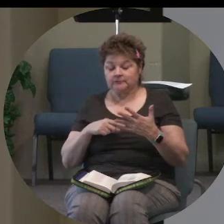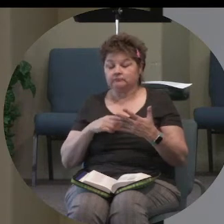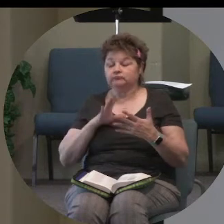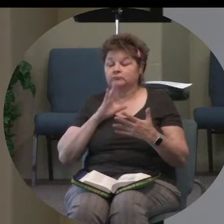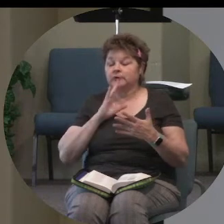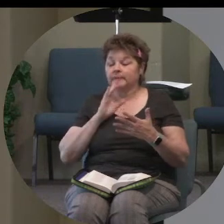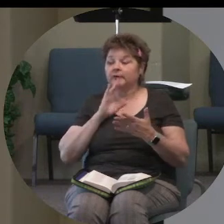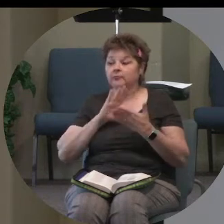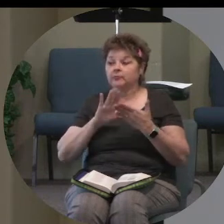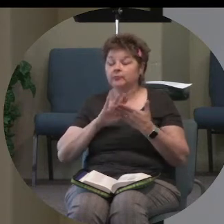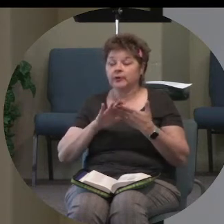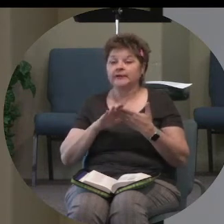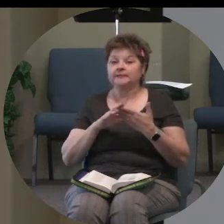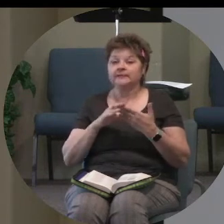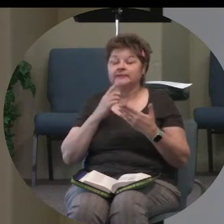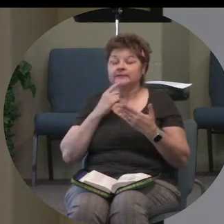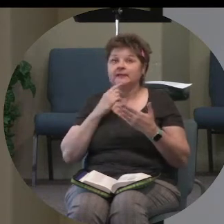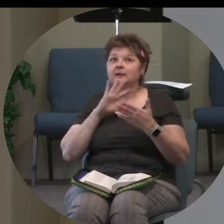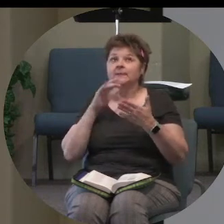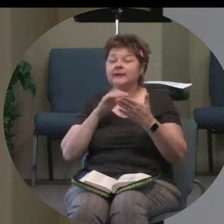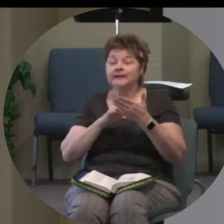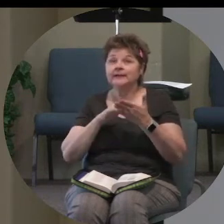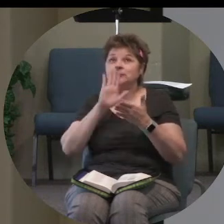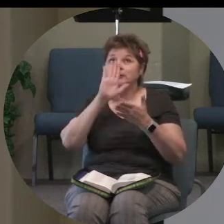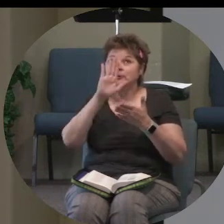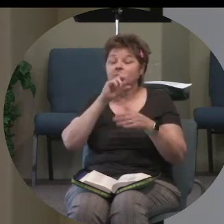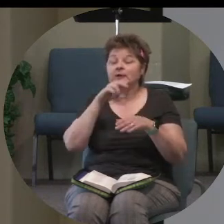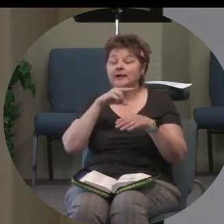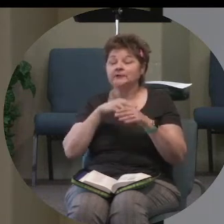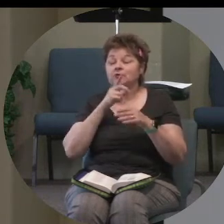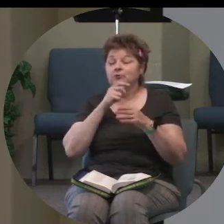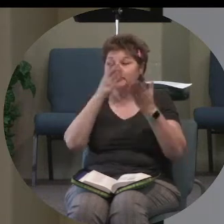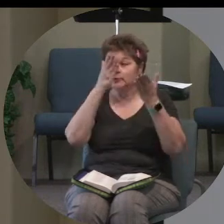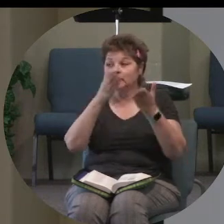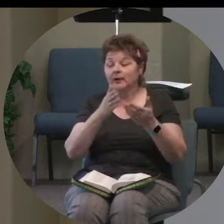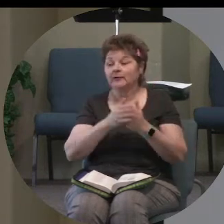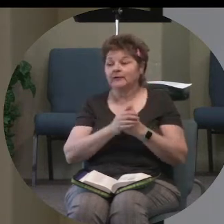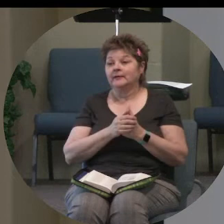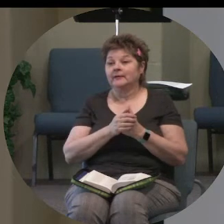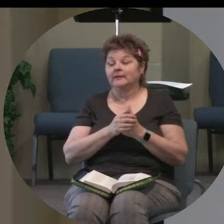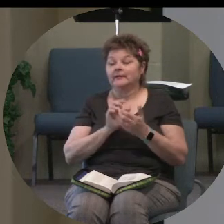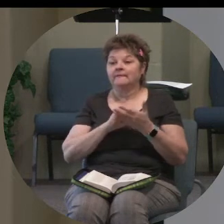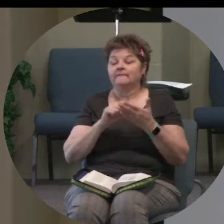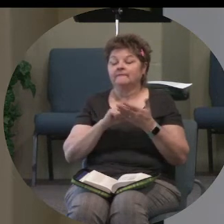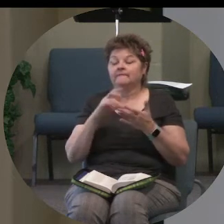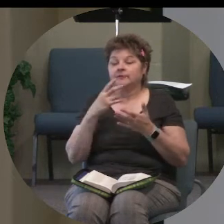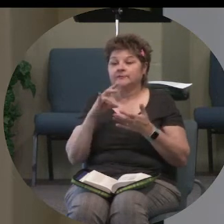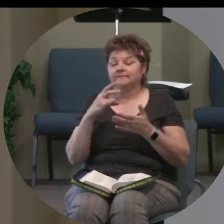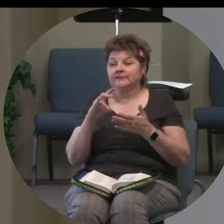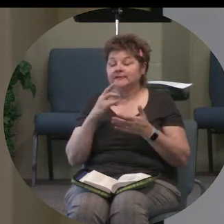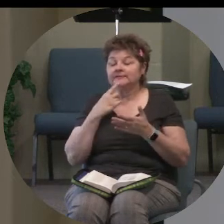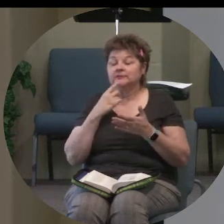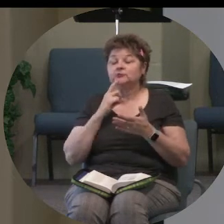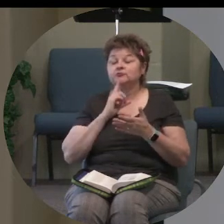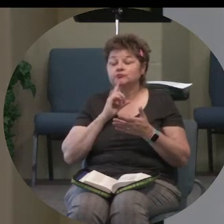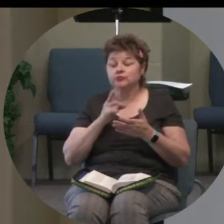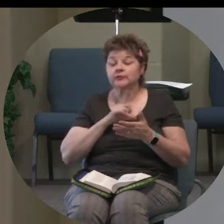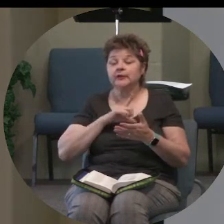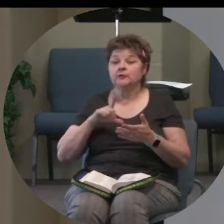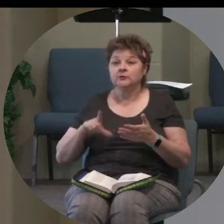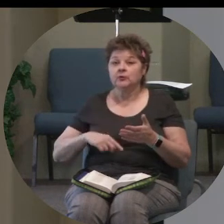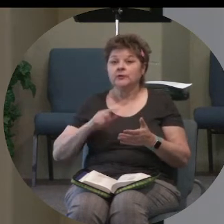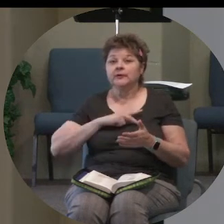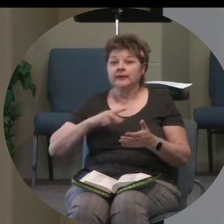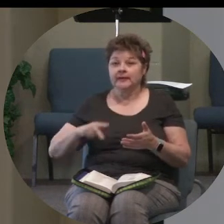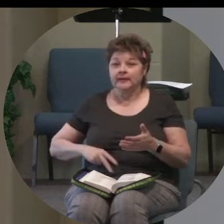to. God, they're coming against your nature, who you are. Verse 17 says, "Truly, O Lord, the king of